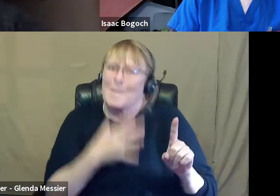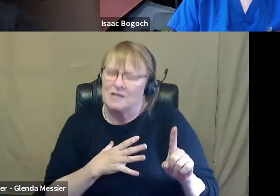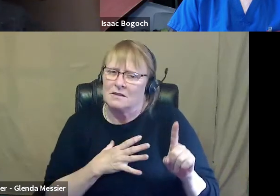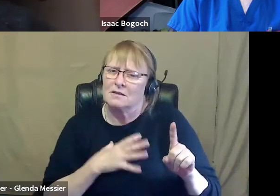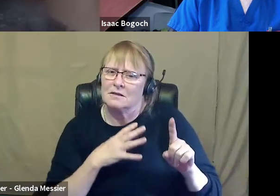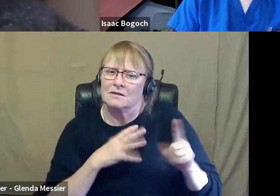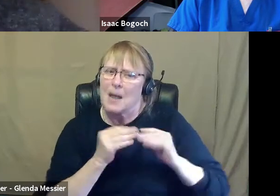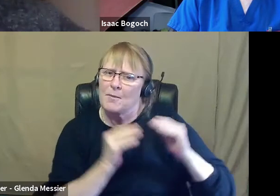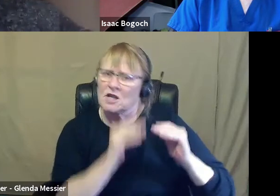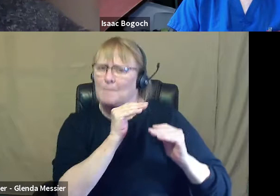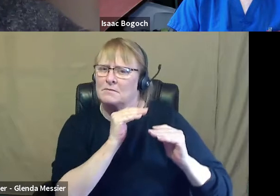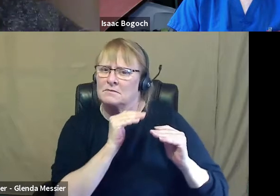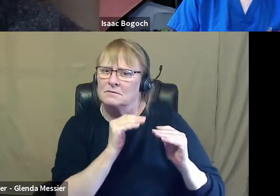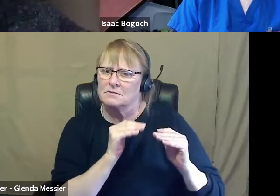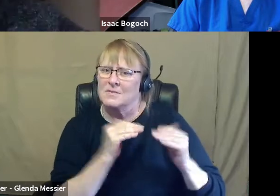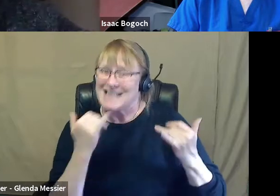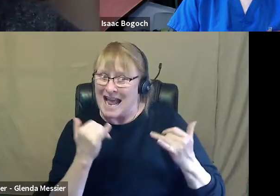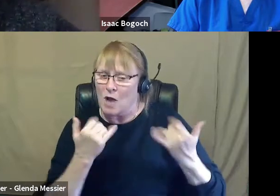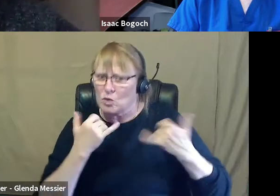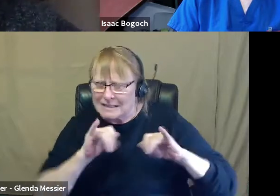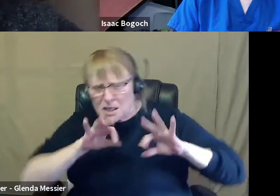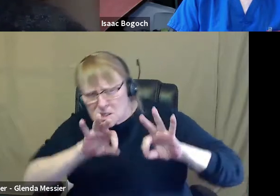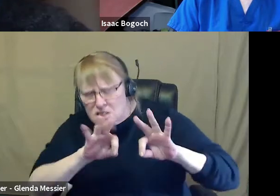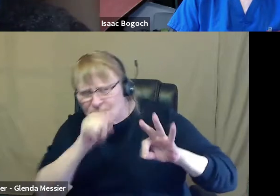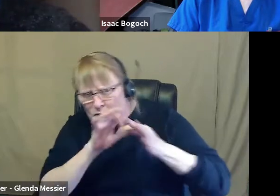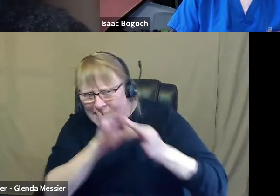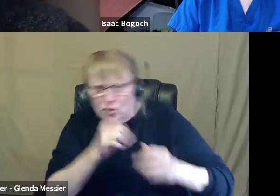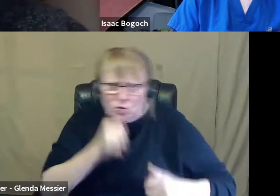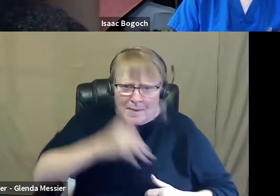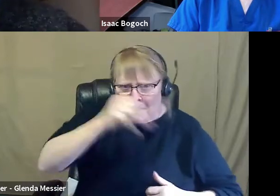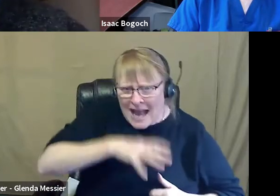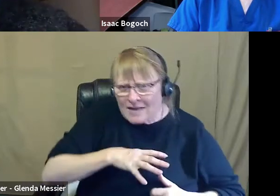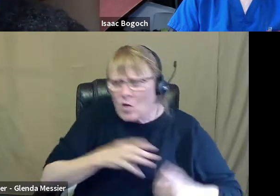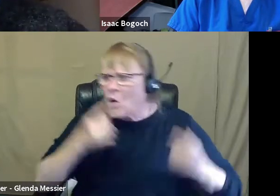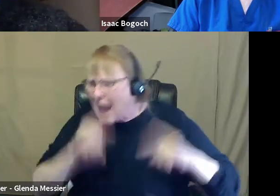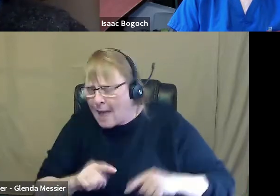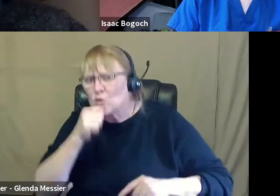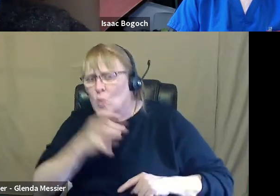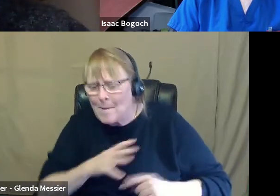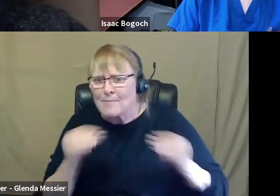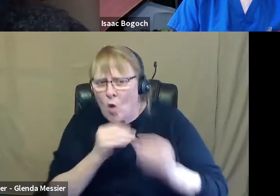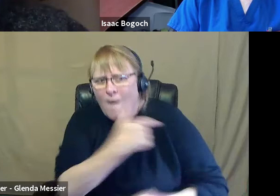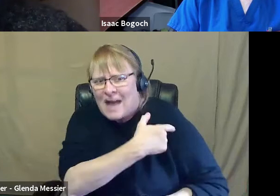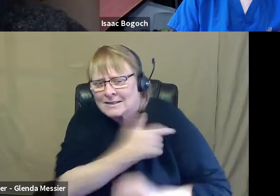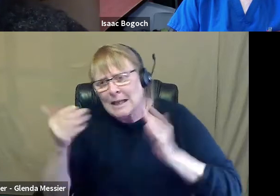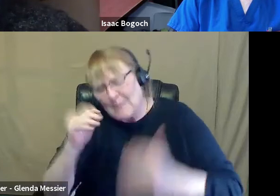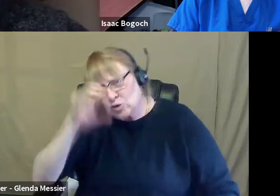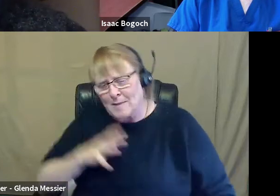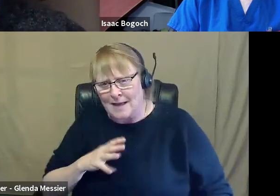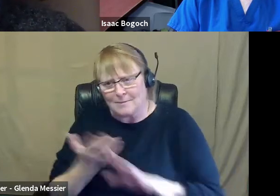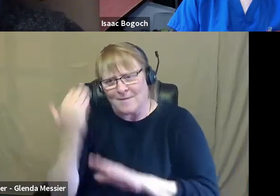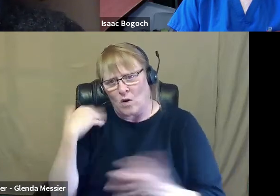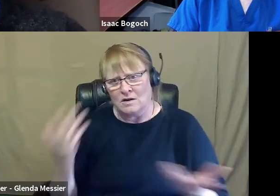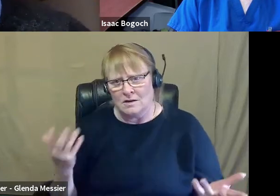is because it's indeed there's a gender issue here, or whether more women were actually getting the vaccine earlier. We know that women